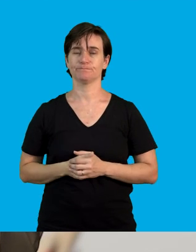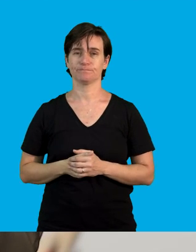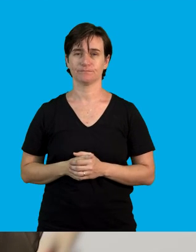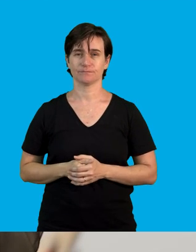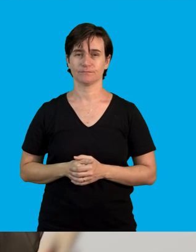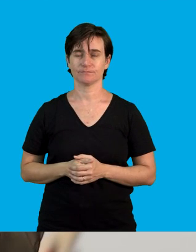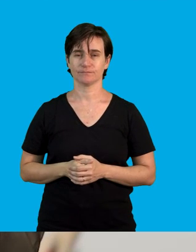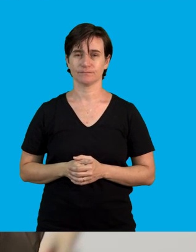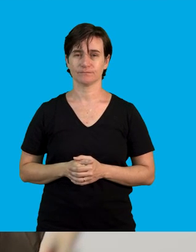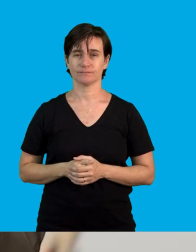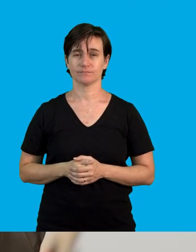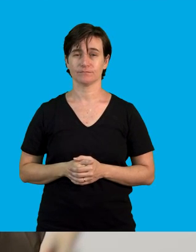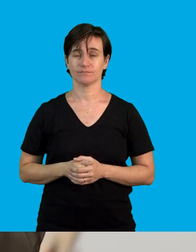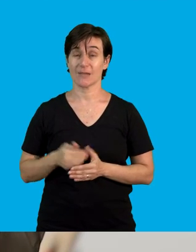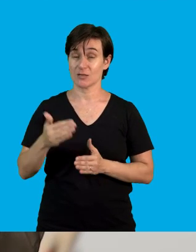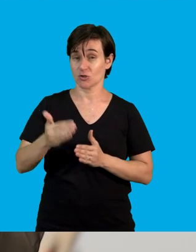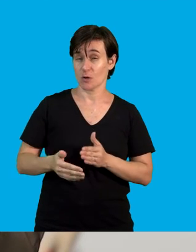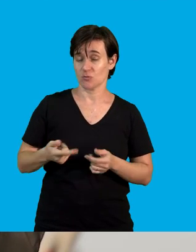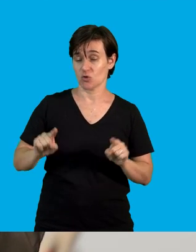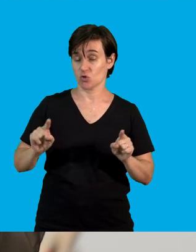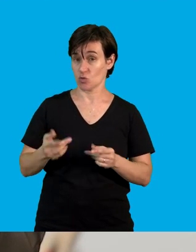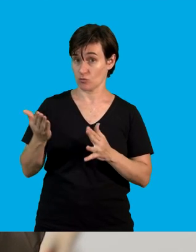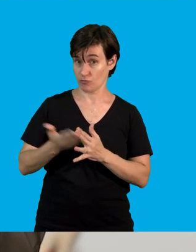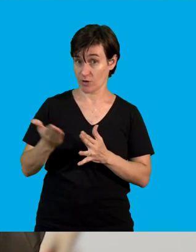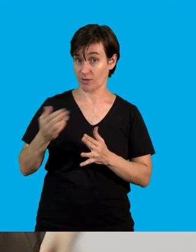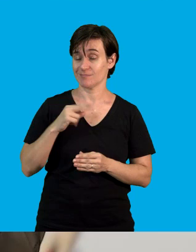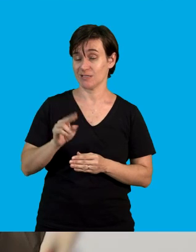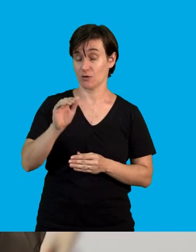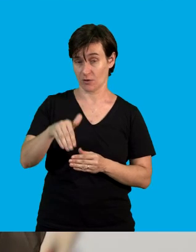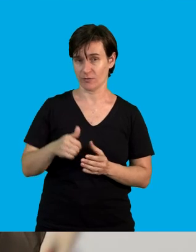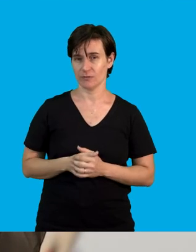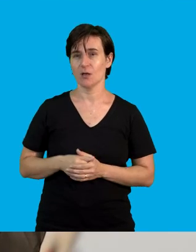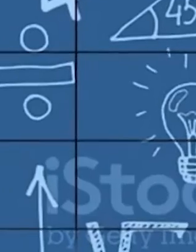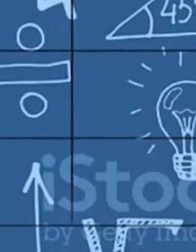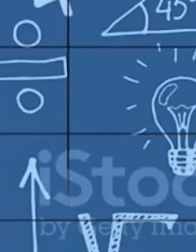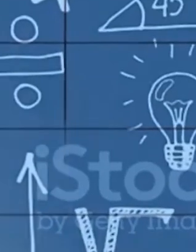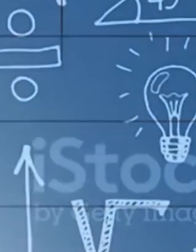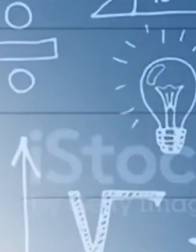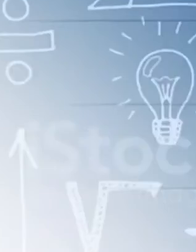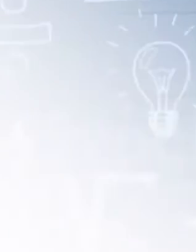Okay, let's stop there for now. Let's go for an ad break. I'll see you shortly.